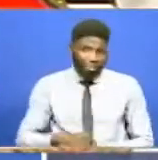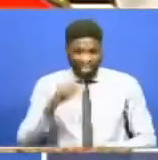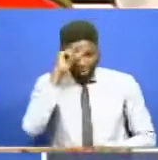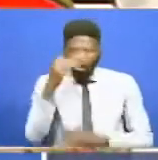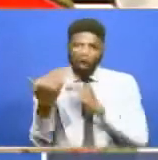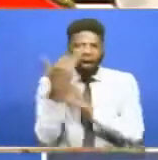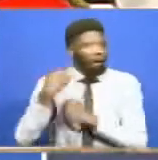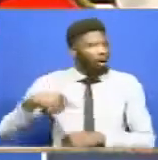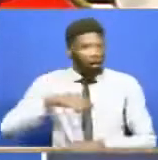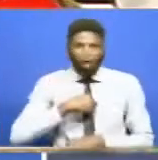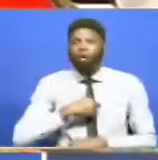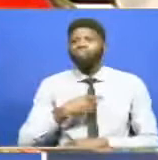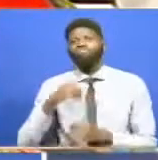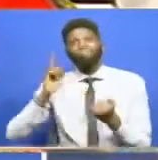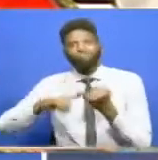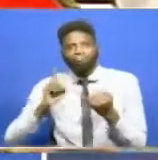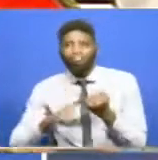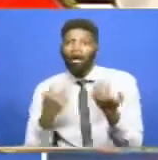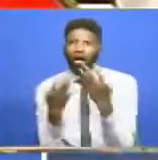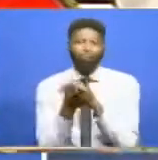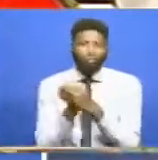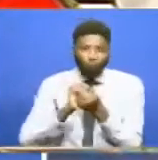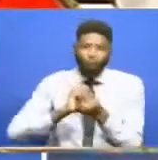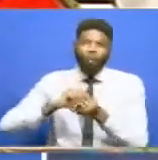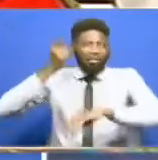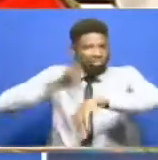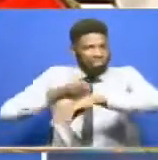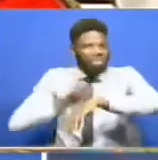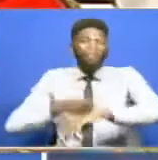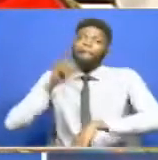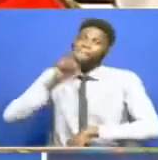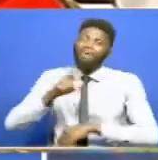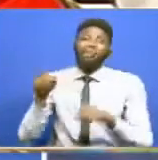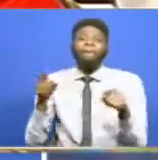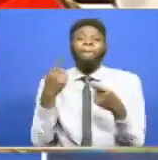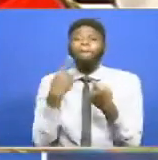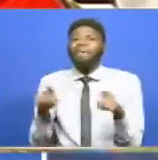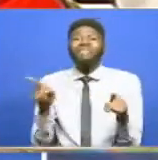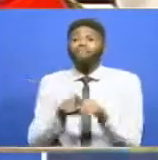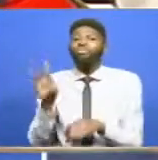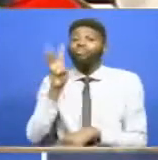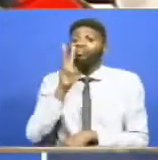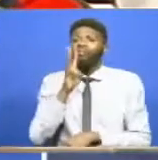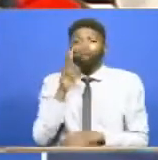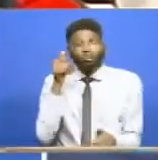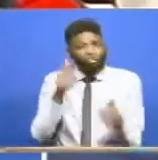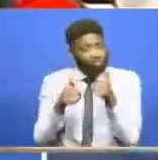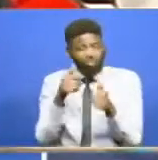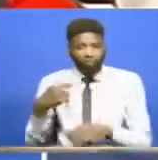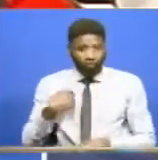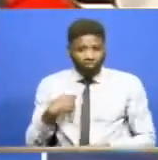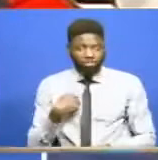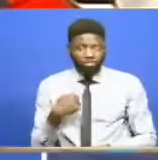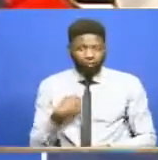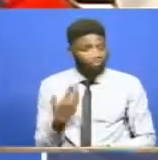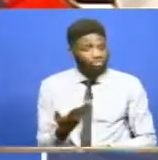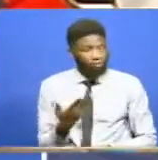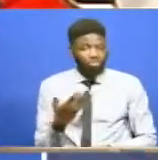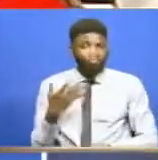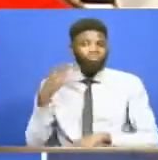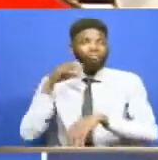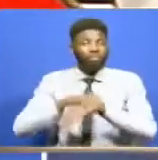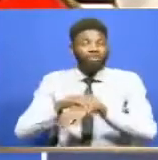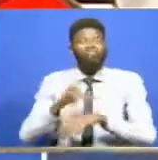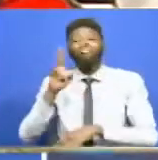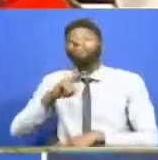hands a number of times. And yet the water that I'm supposed to be even be using